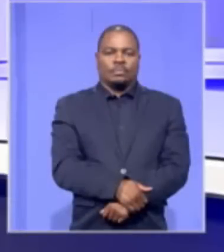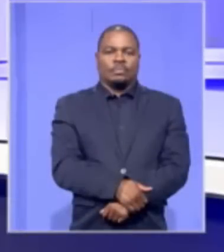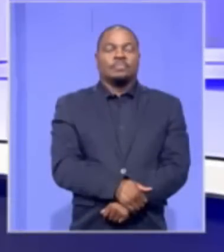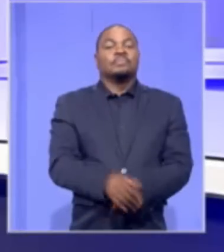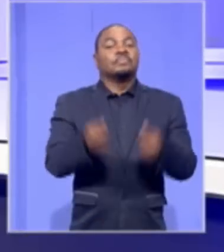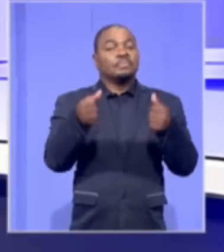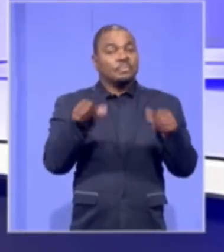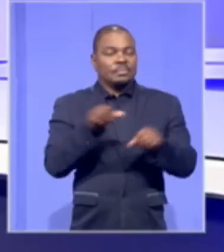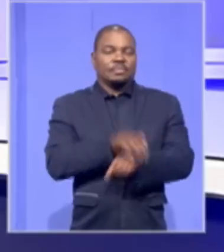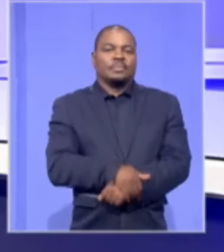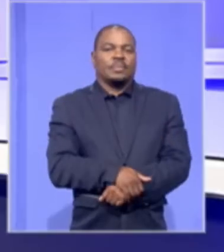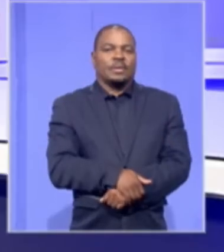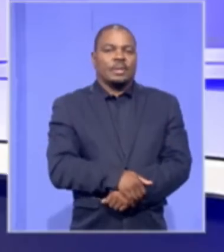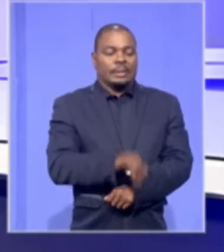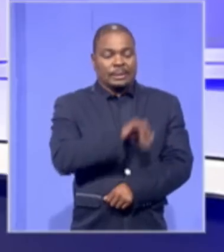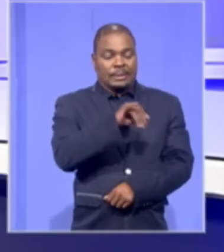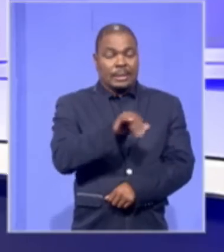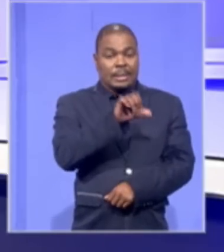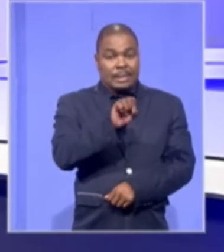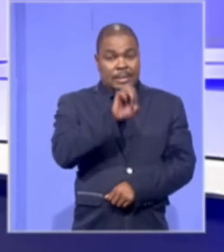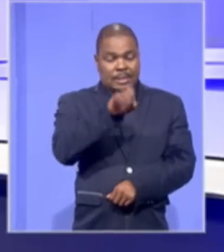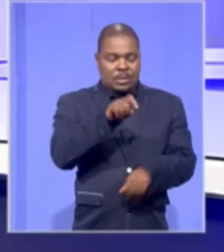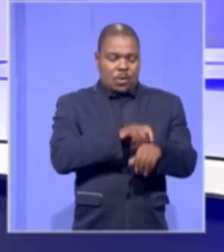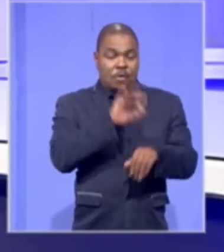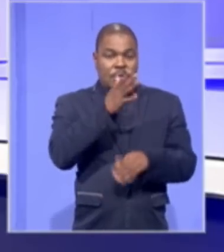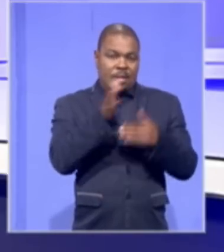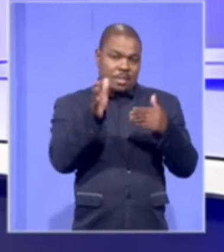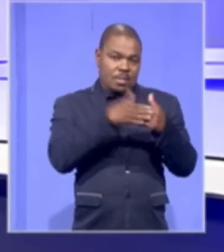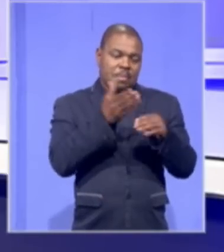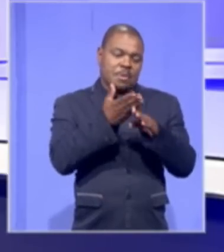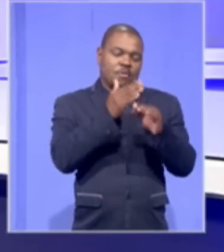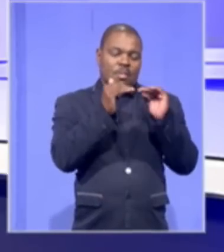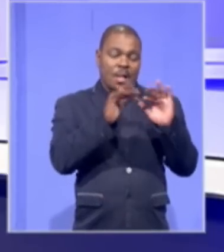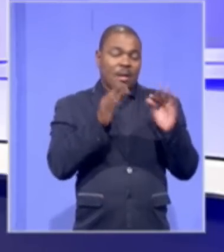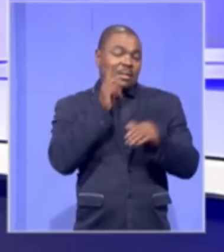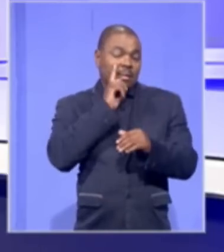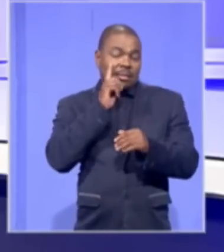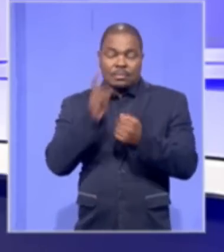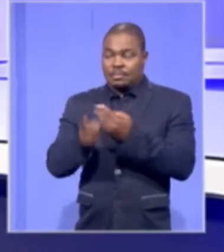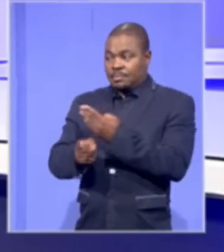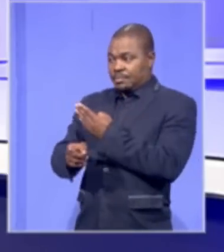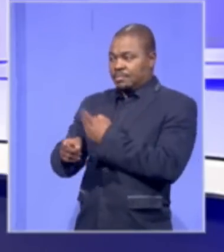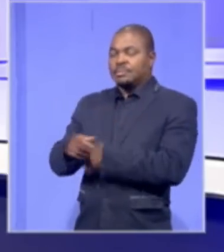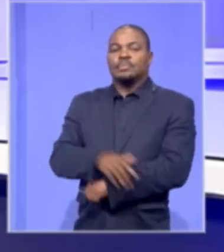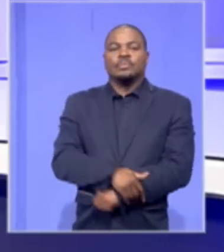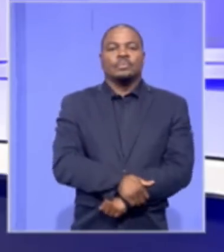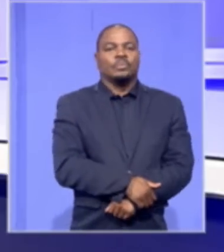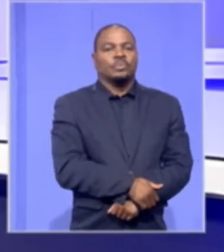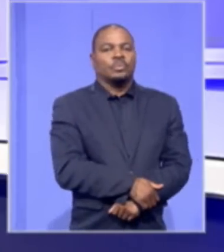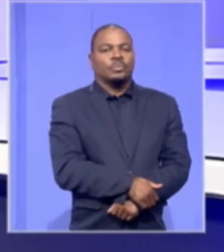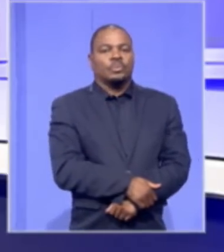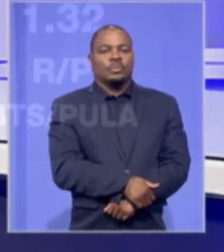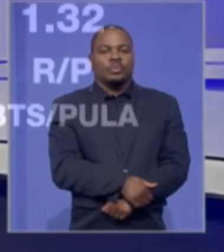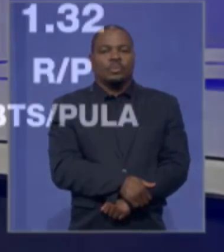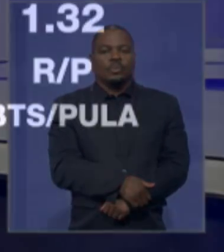Bjale a re boneng ka boripana gore mebaraka e be eme bjang ge JSE e tswalela pijana ka iri ya bohlano.